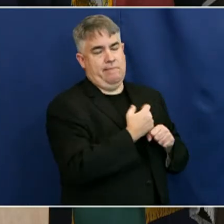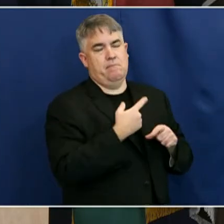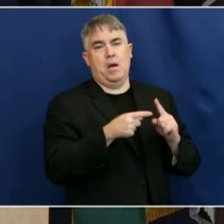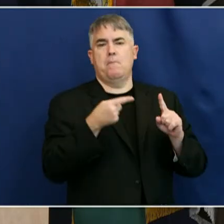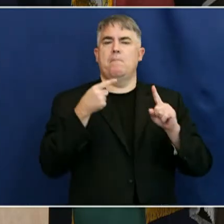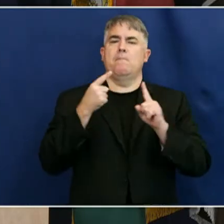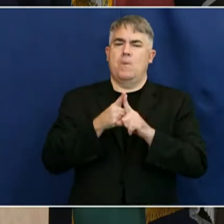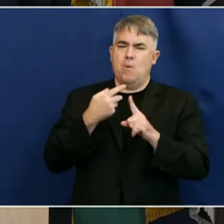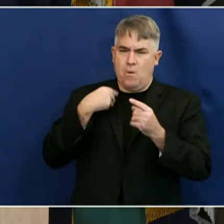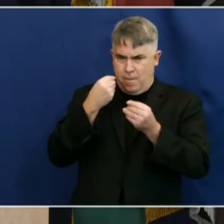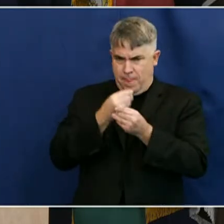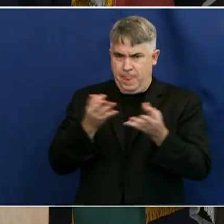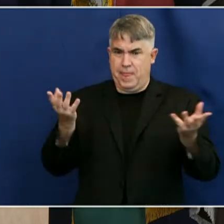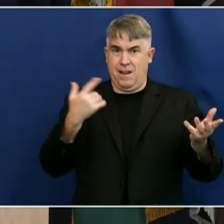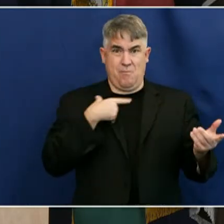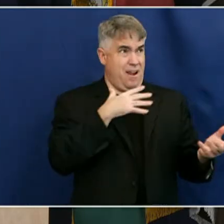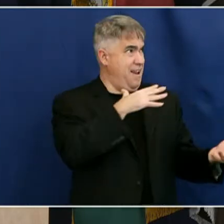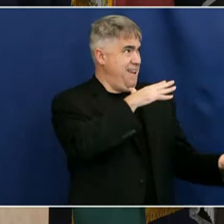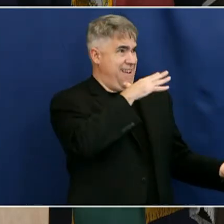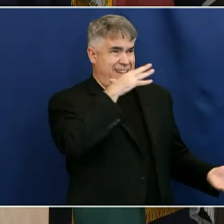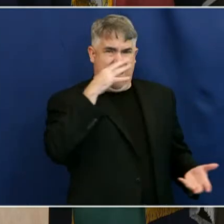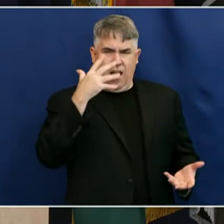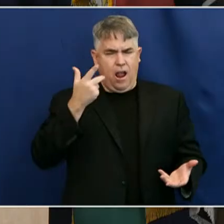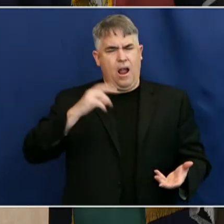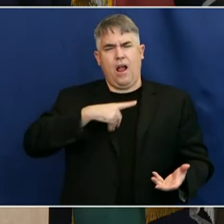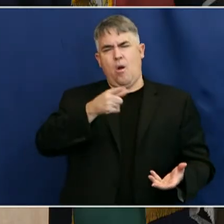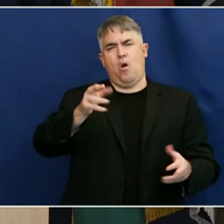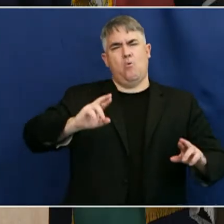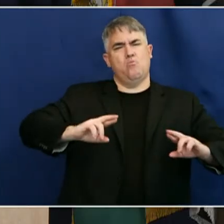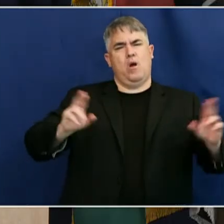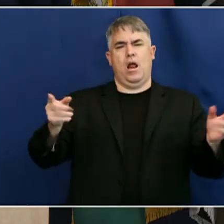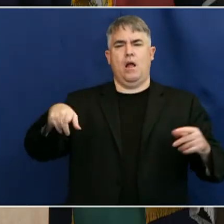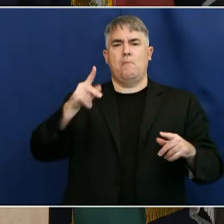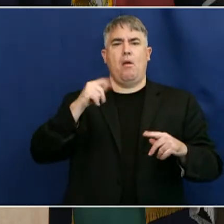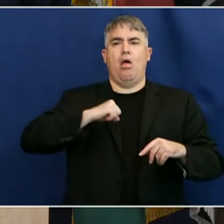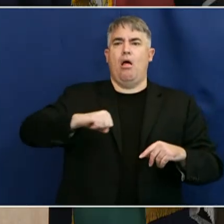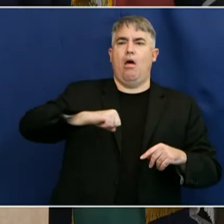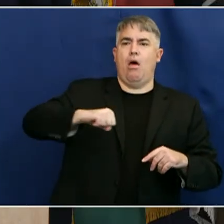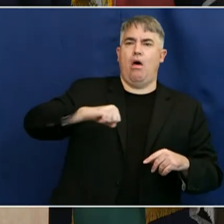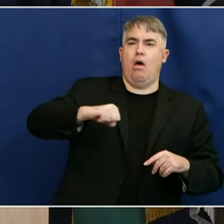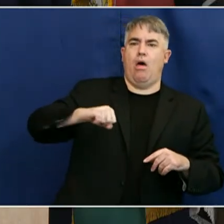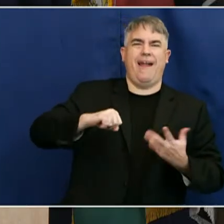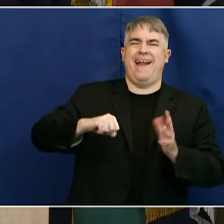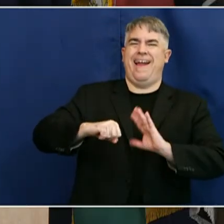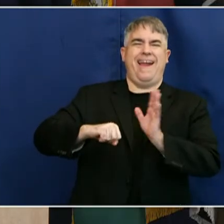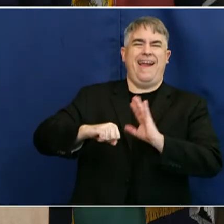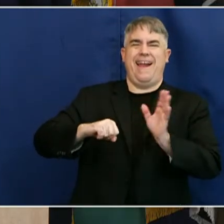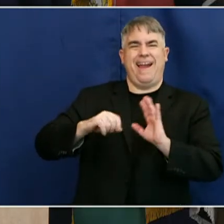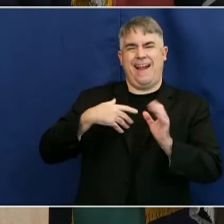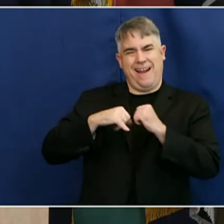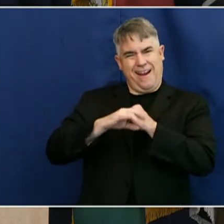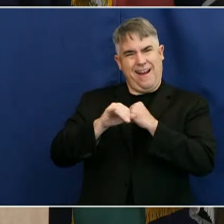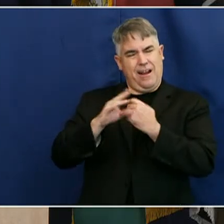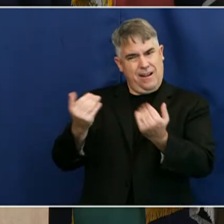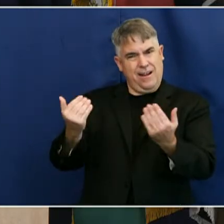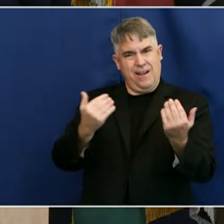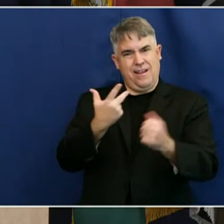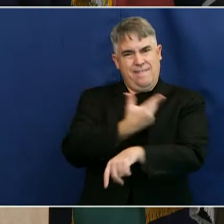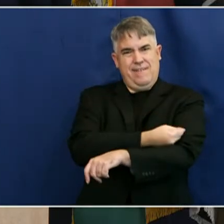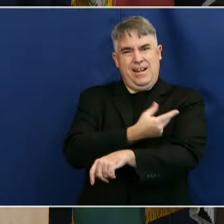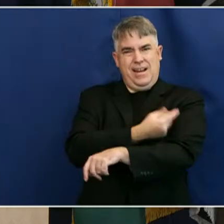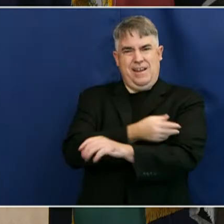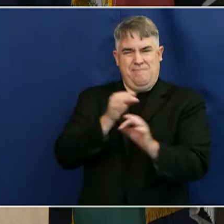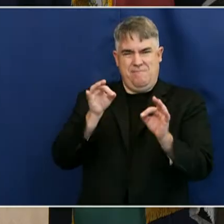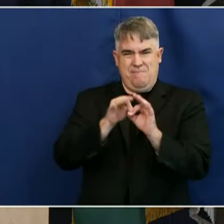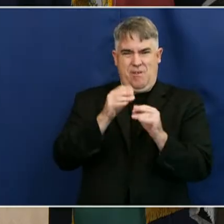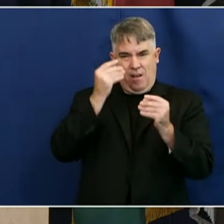to change. And so we want to reach communities with trusted messengers, with messages that we believe